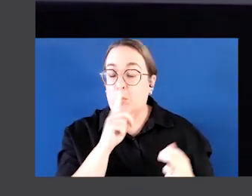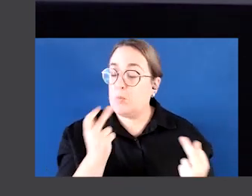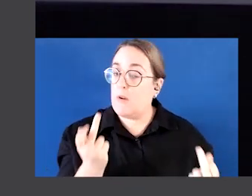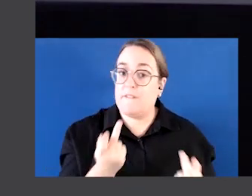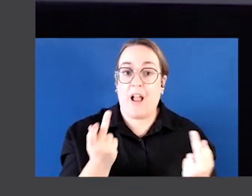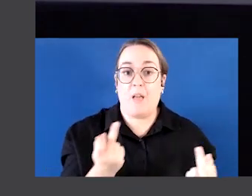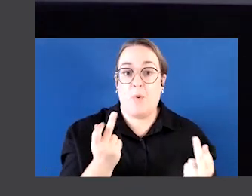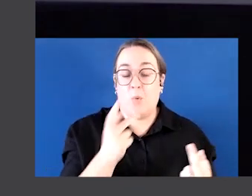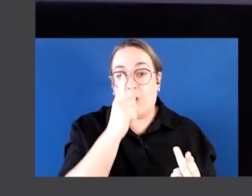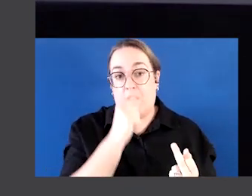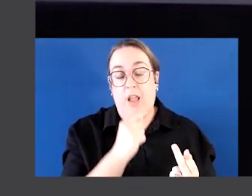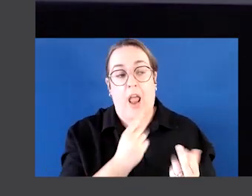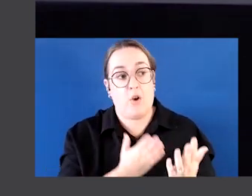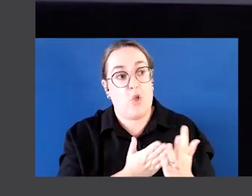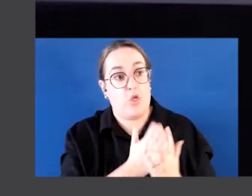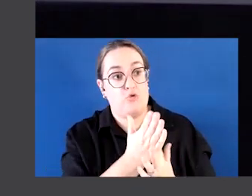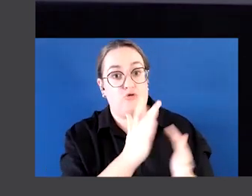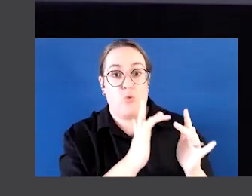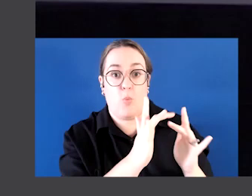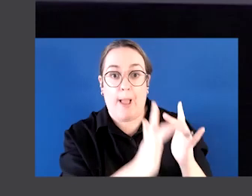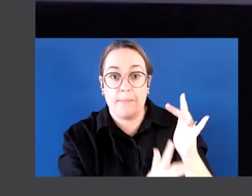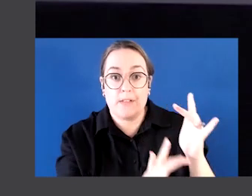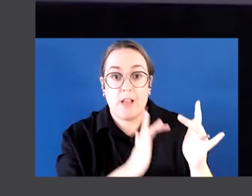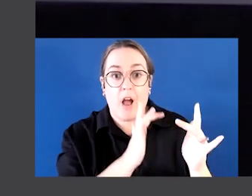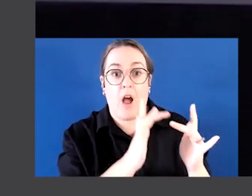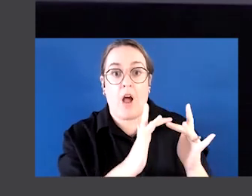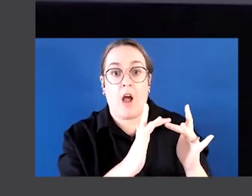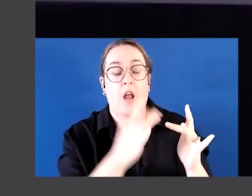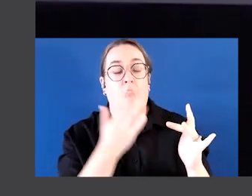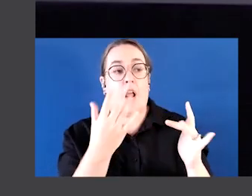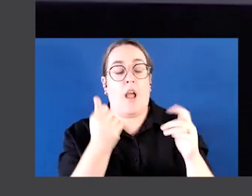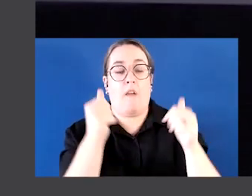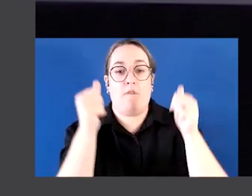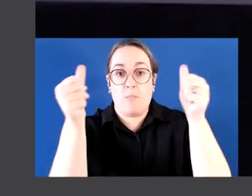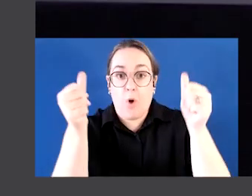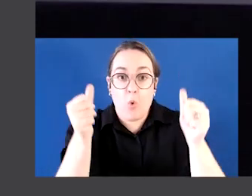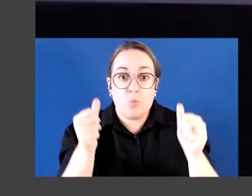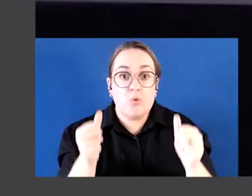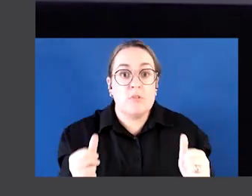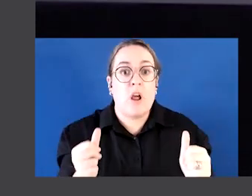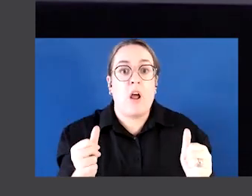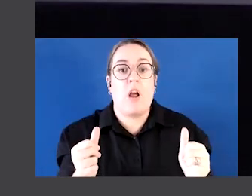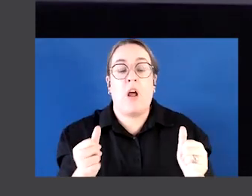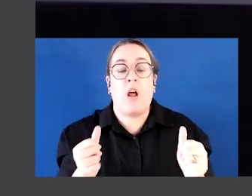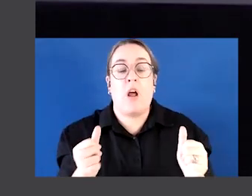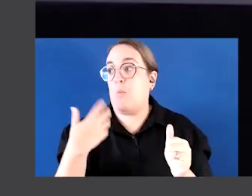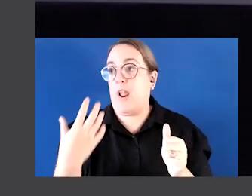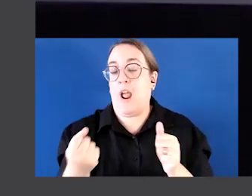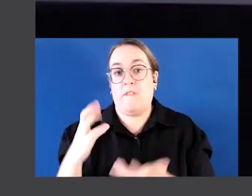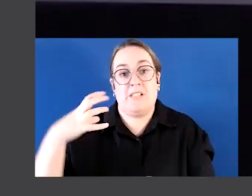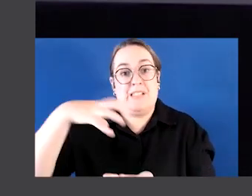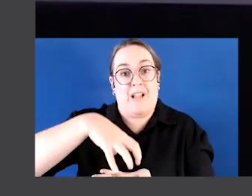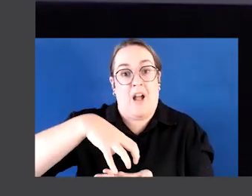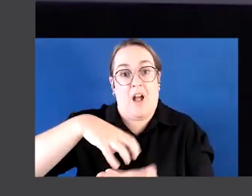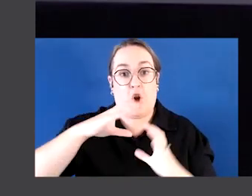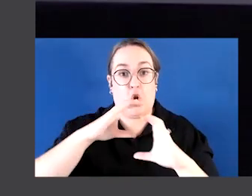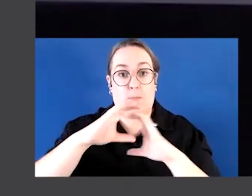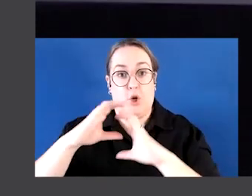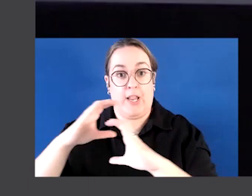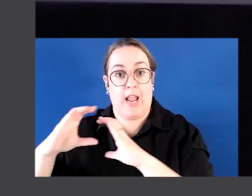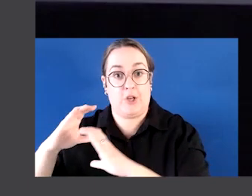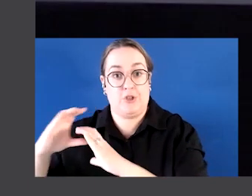of the availability of a Stopline through website, through putting posters up around our offices,